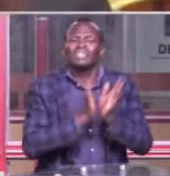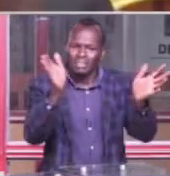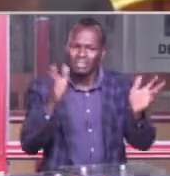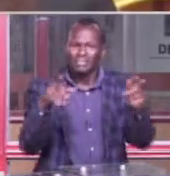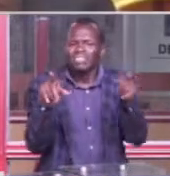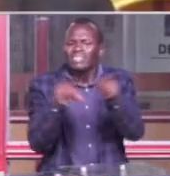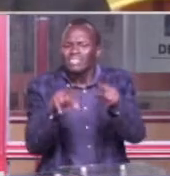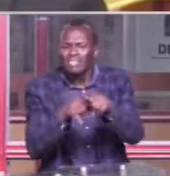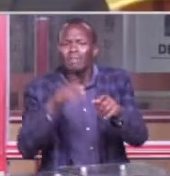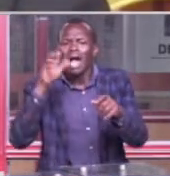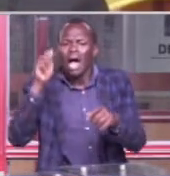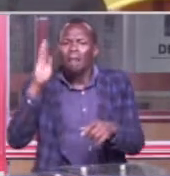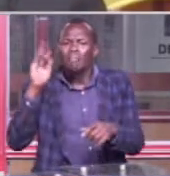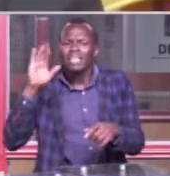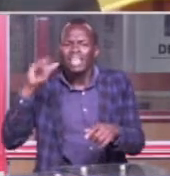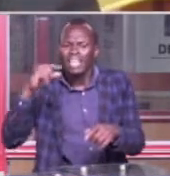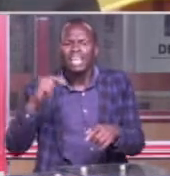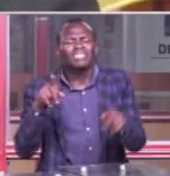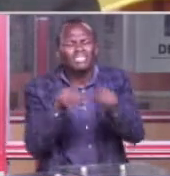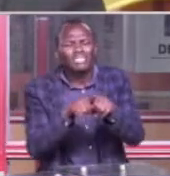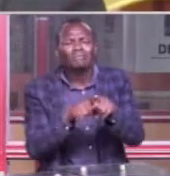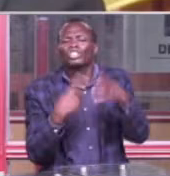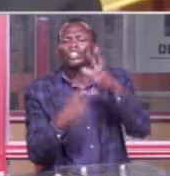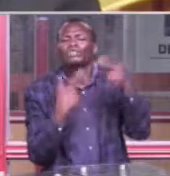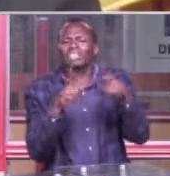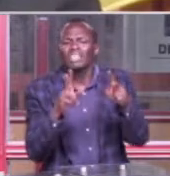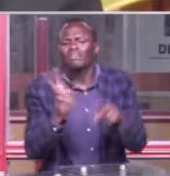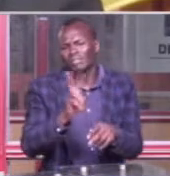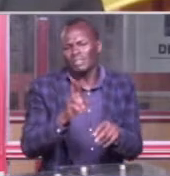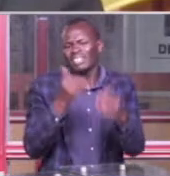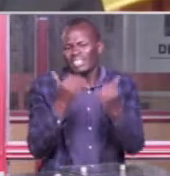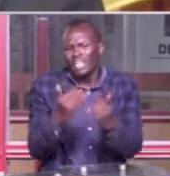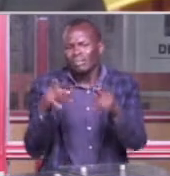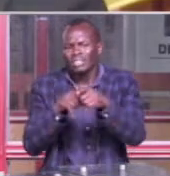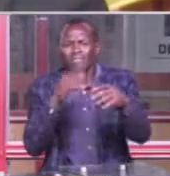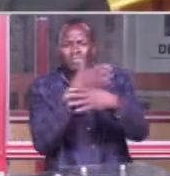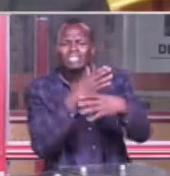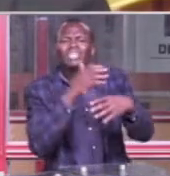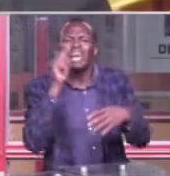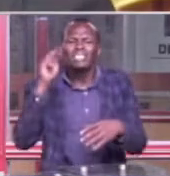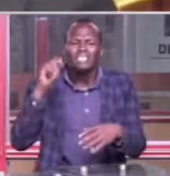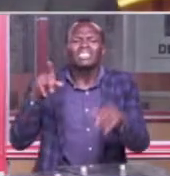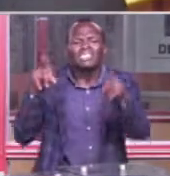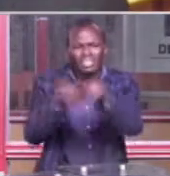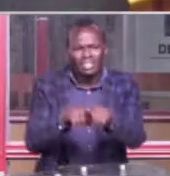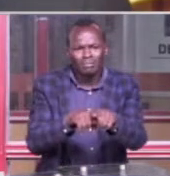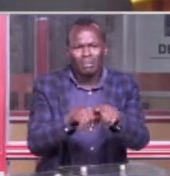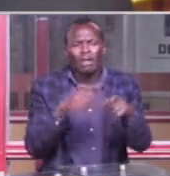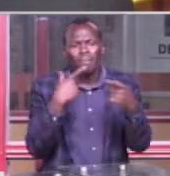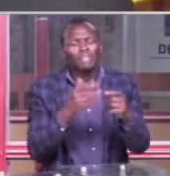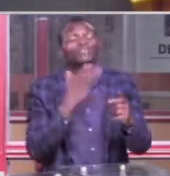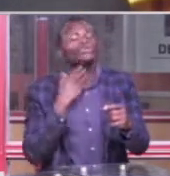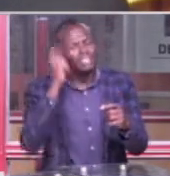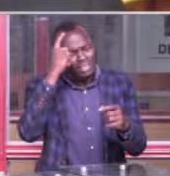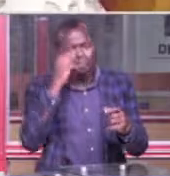We are hopeful that the government is going to respond to this issue with the utmost urgency so that we